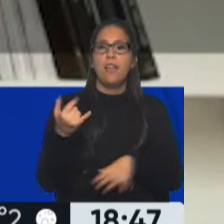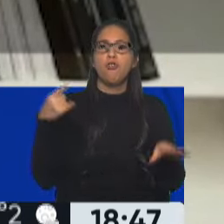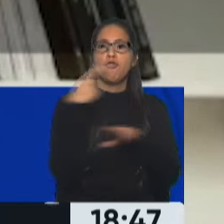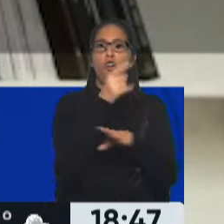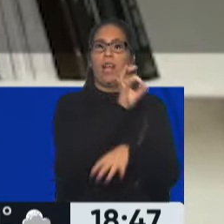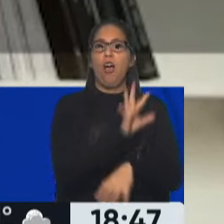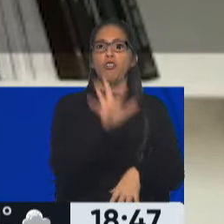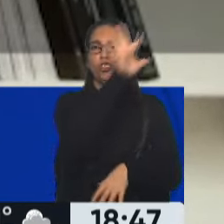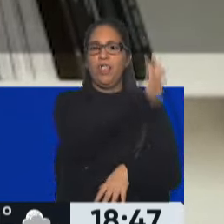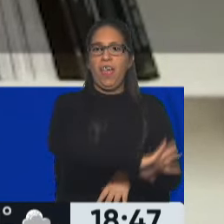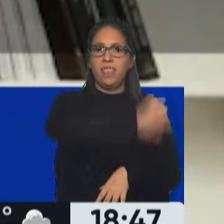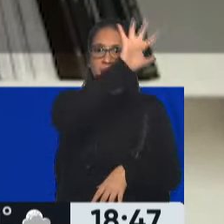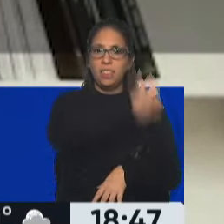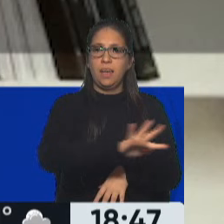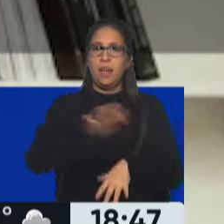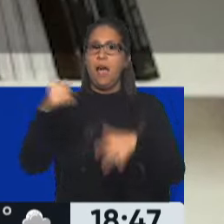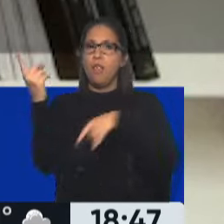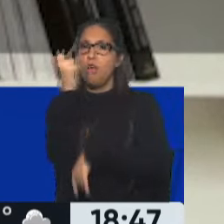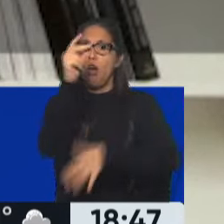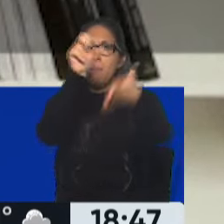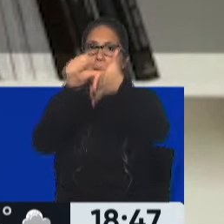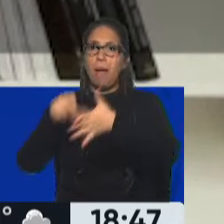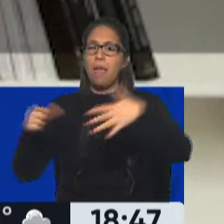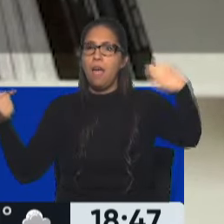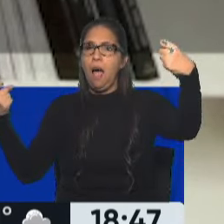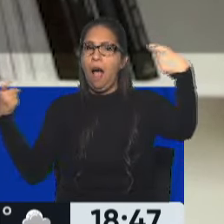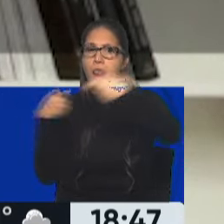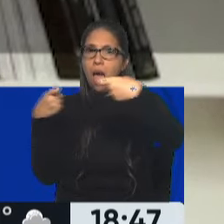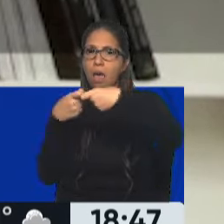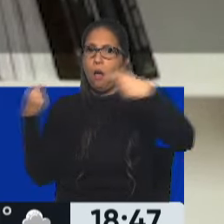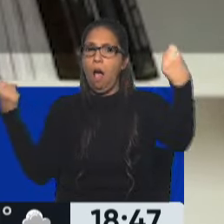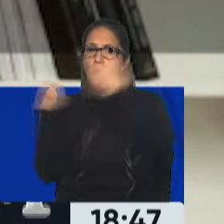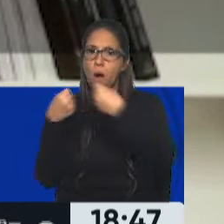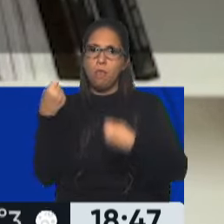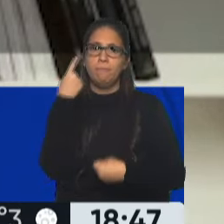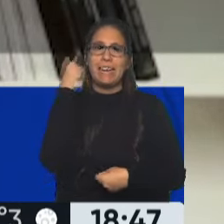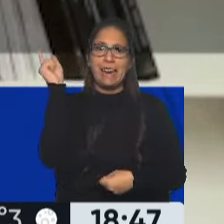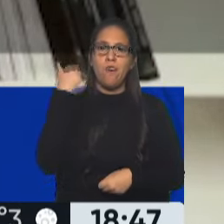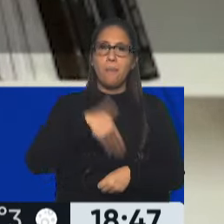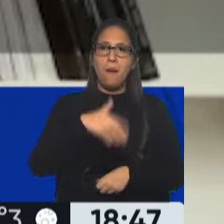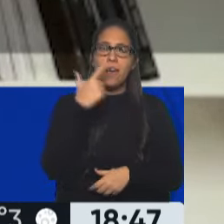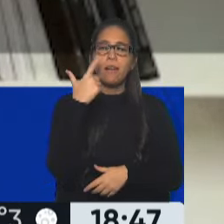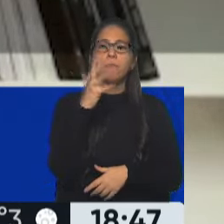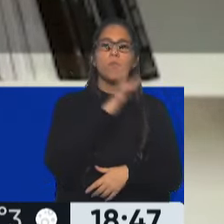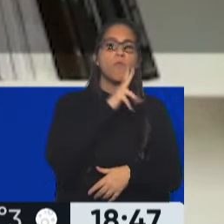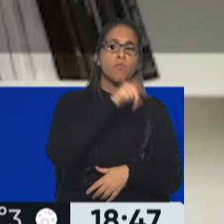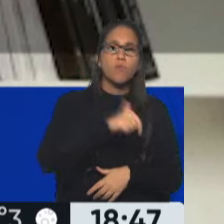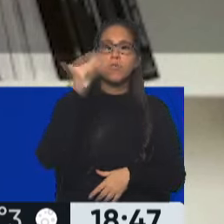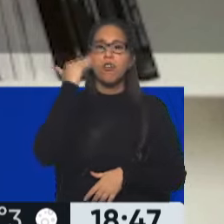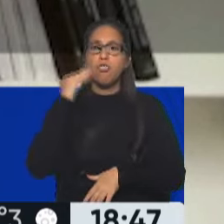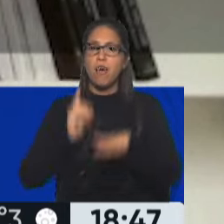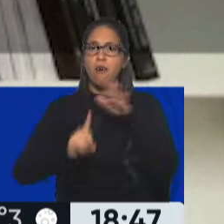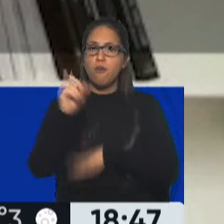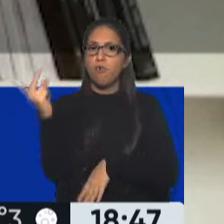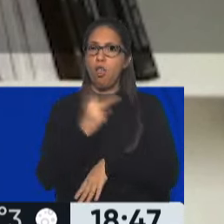that's emerging. I think we're going to see growing efforts by Russia and